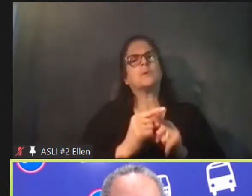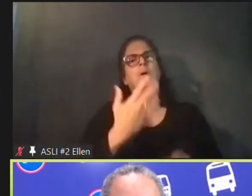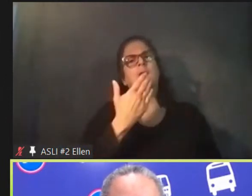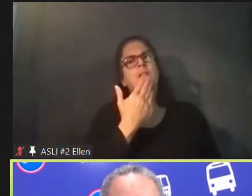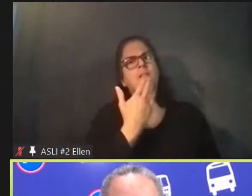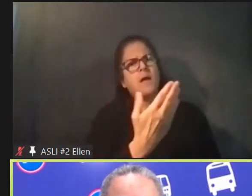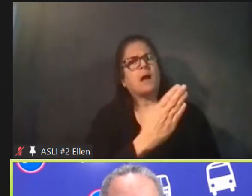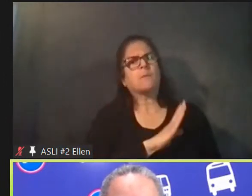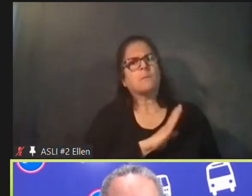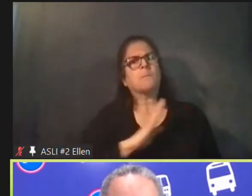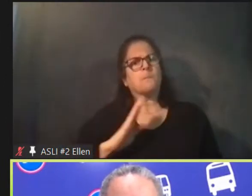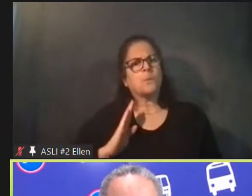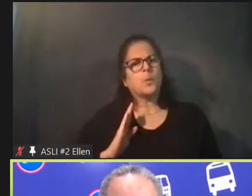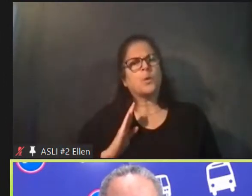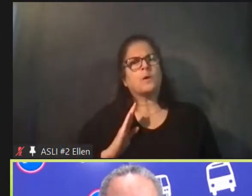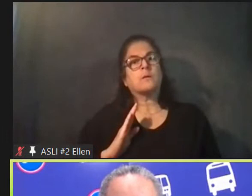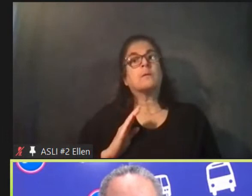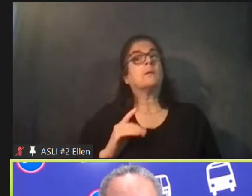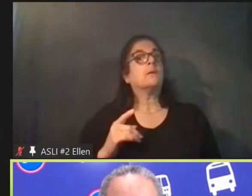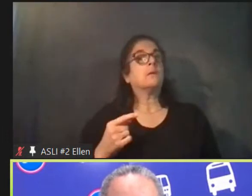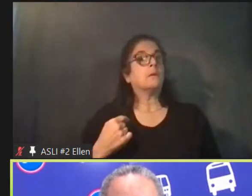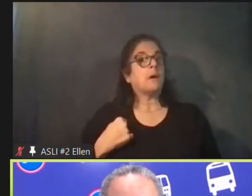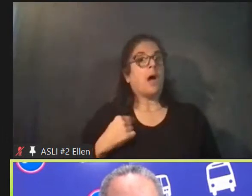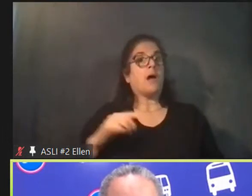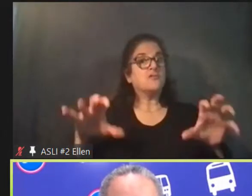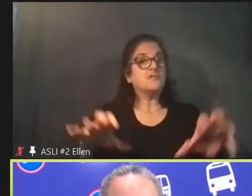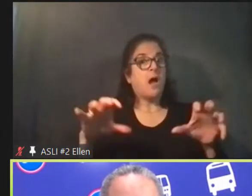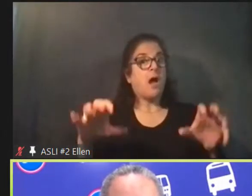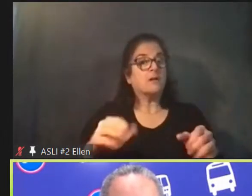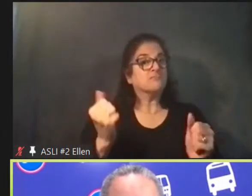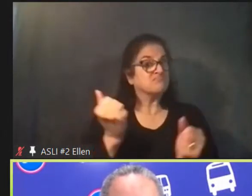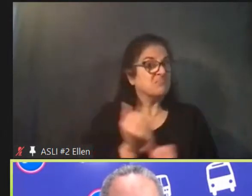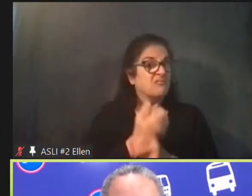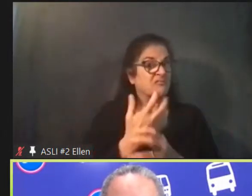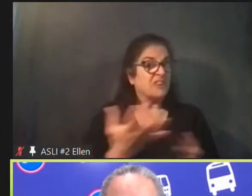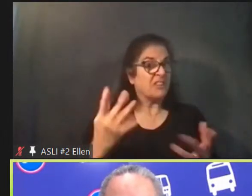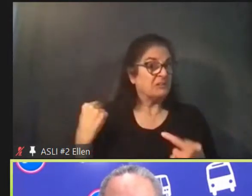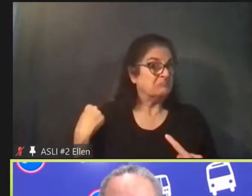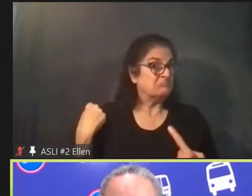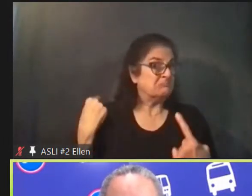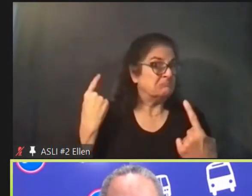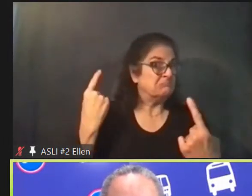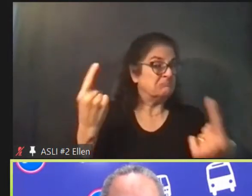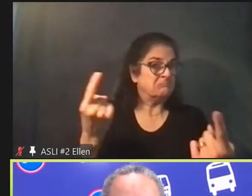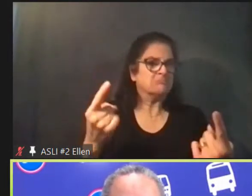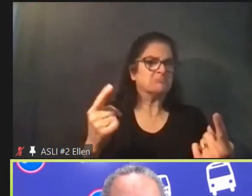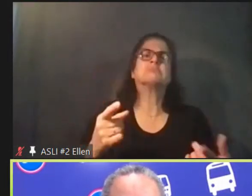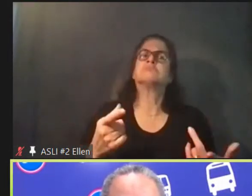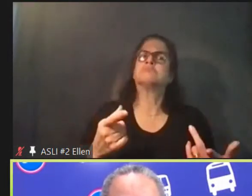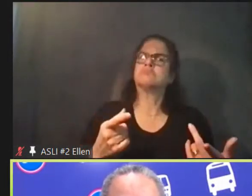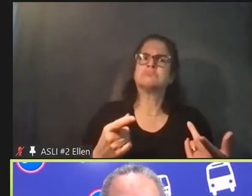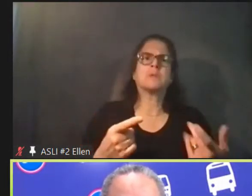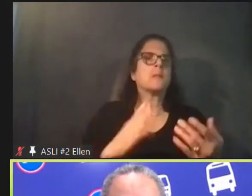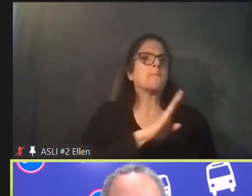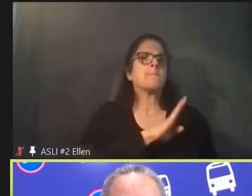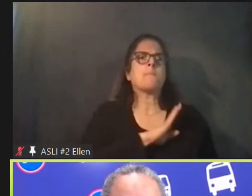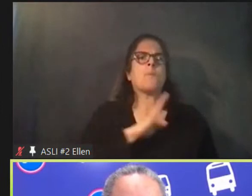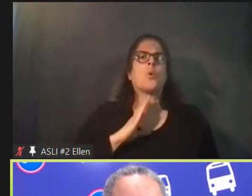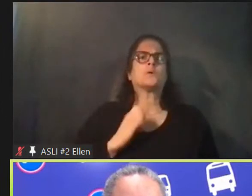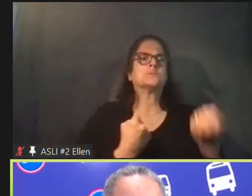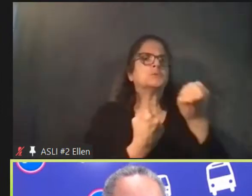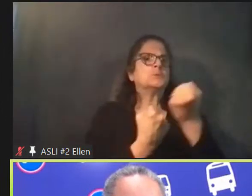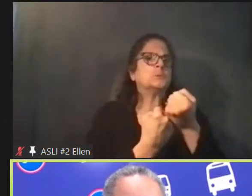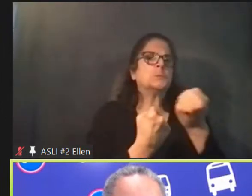not have been able to do the things that I've done without the full support of the board, including those members who aren't able to be with us here